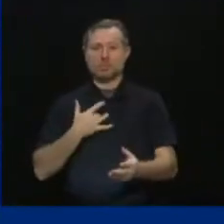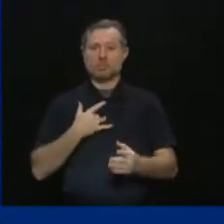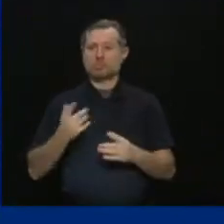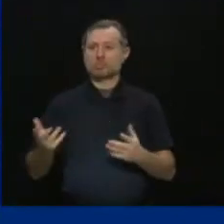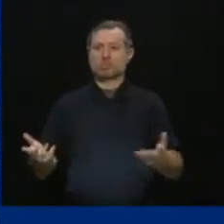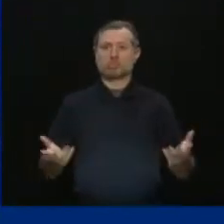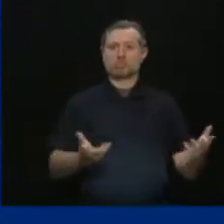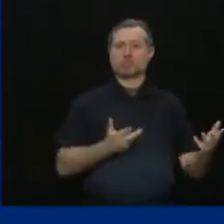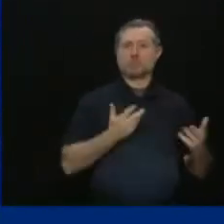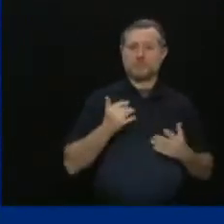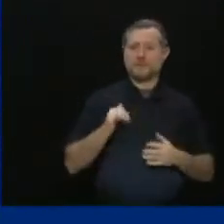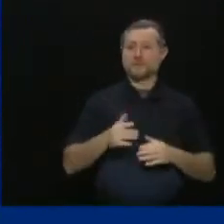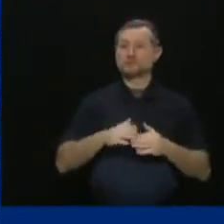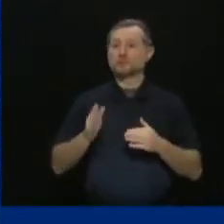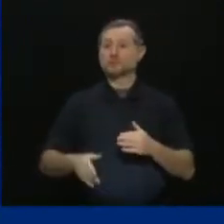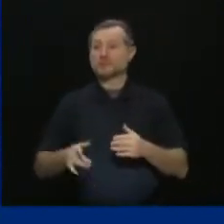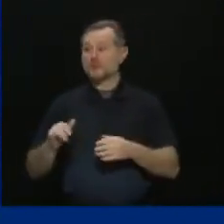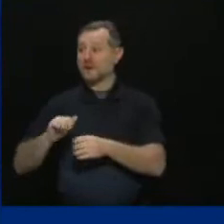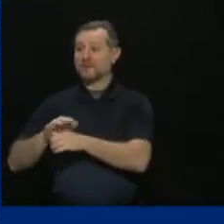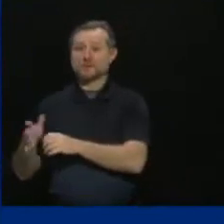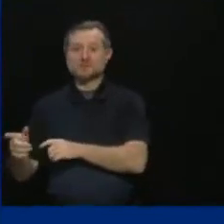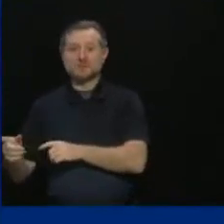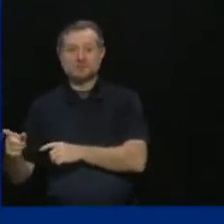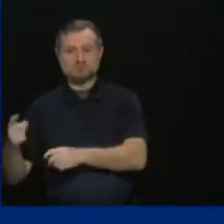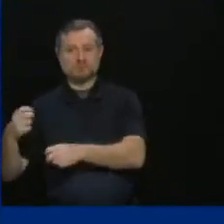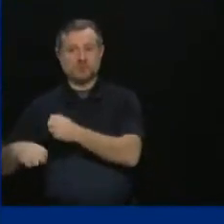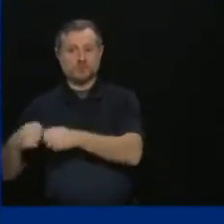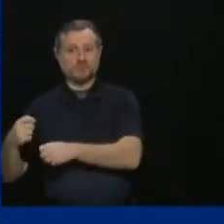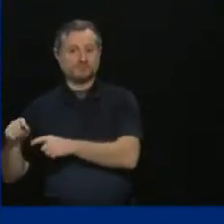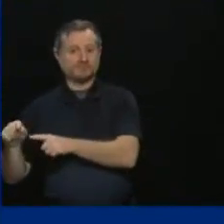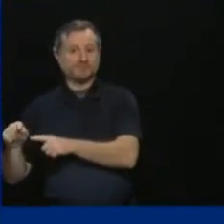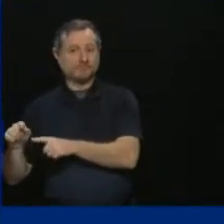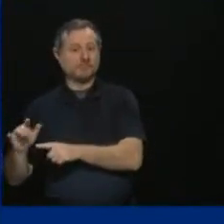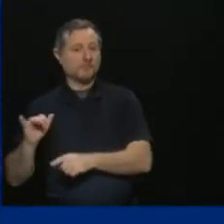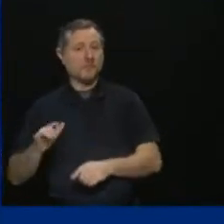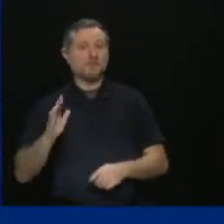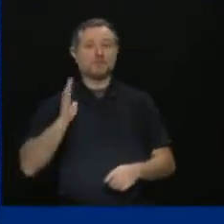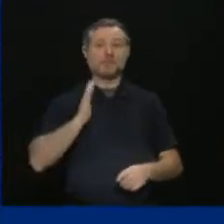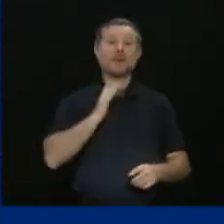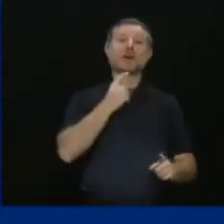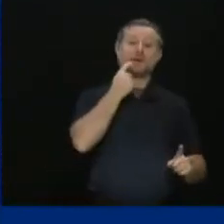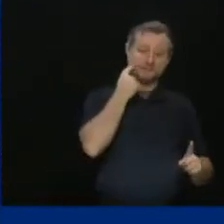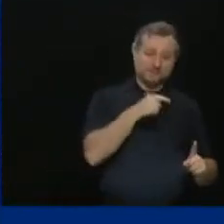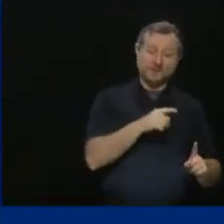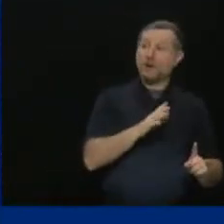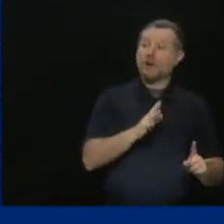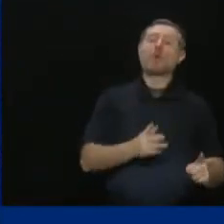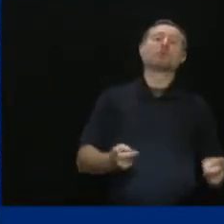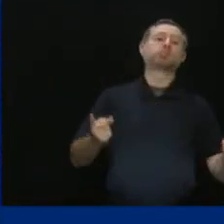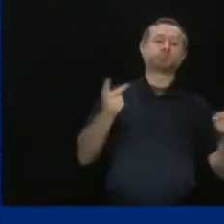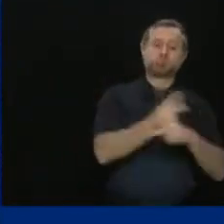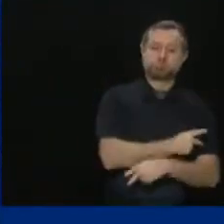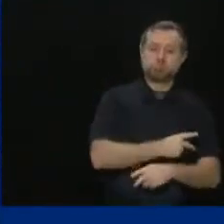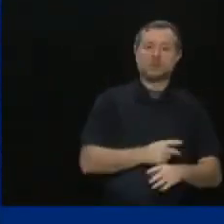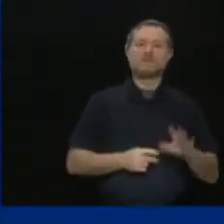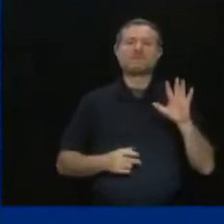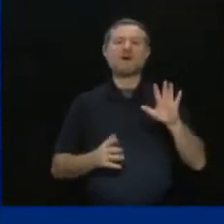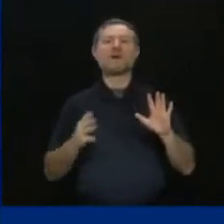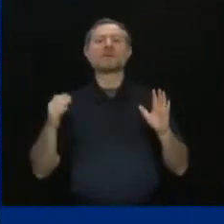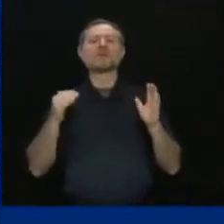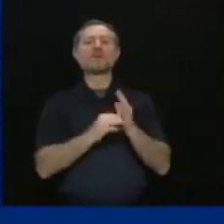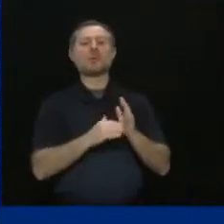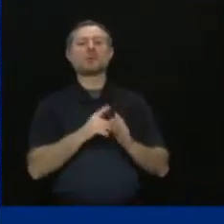now the problem that we were already dealing with has just gotten so much worse. And we lost over 5,100 New Yorkers from a